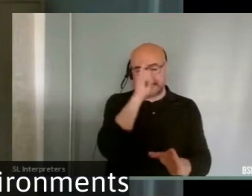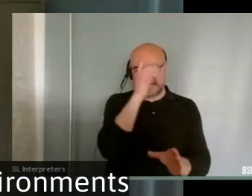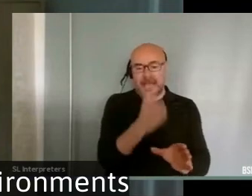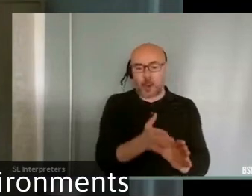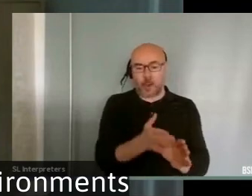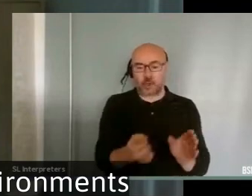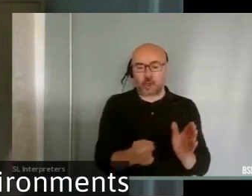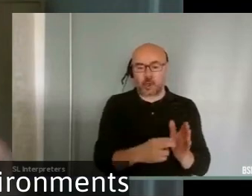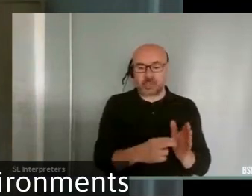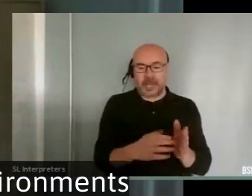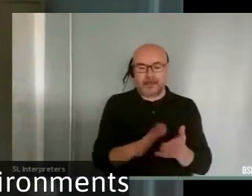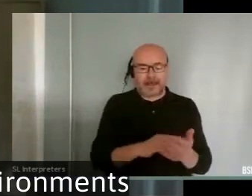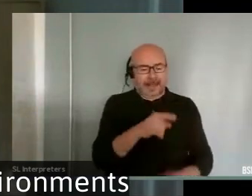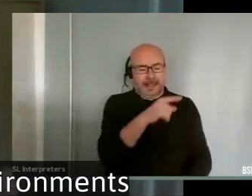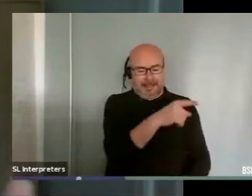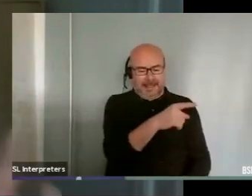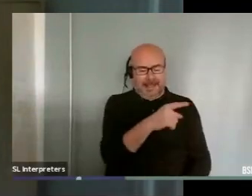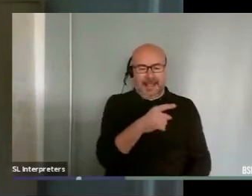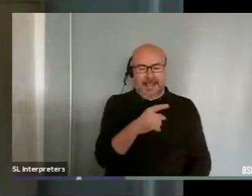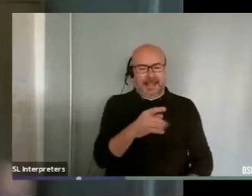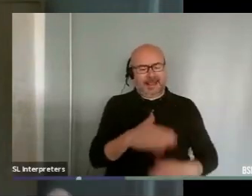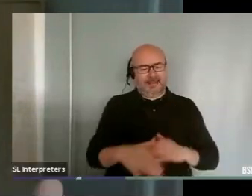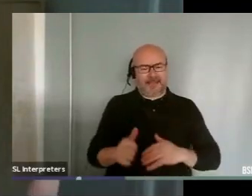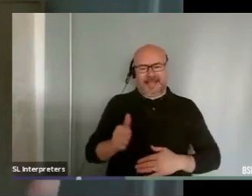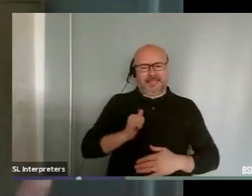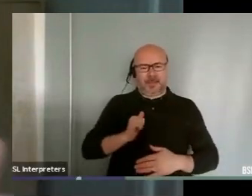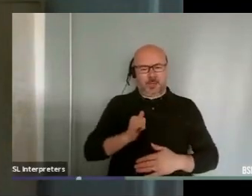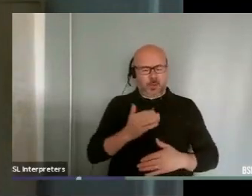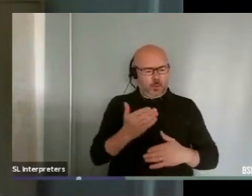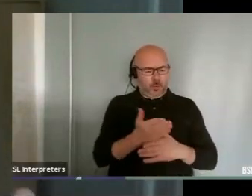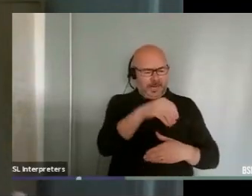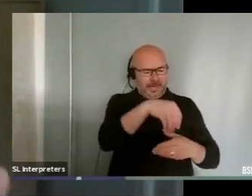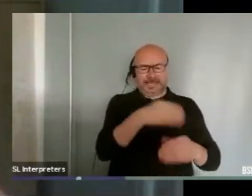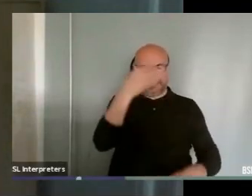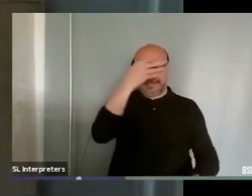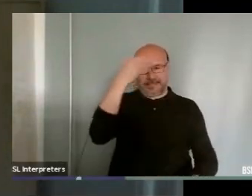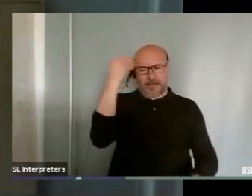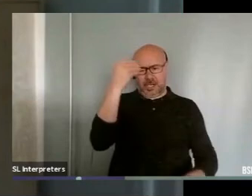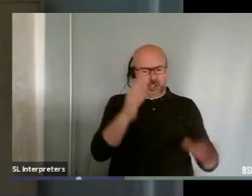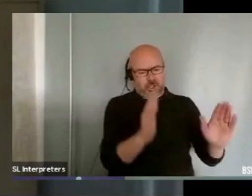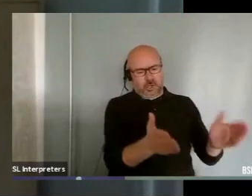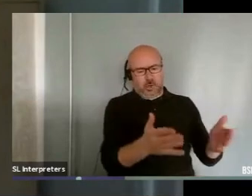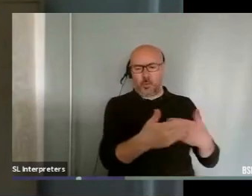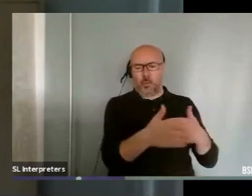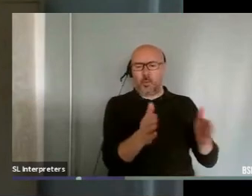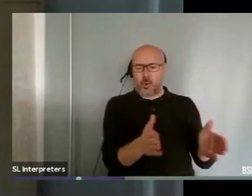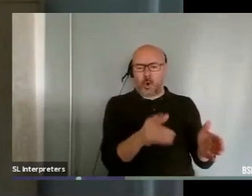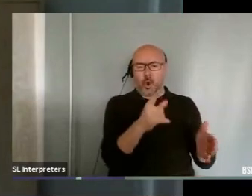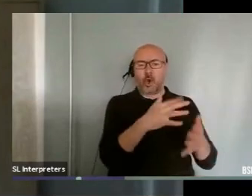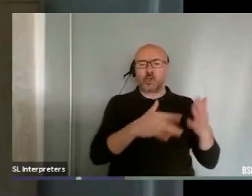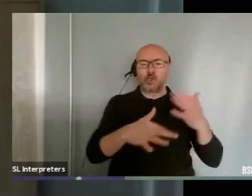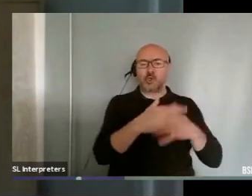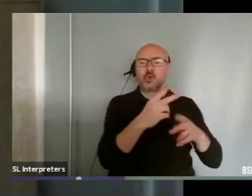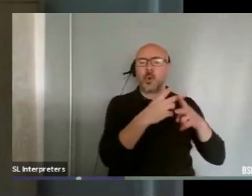they're working in environments that they never expected to be working in. They're working under stress and pressure that they never expected to be working in. They're working, in social care